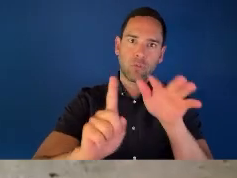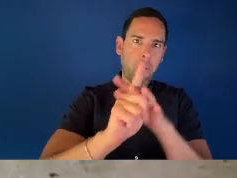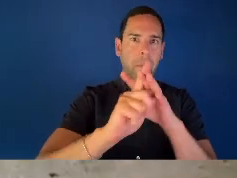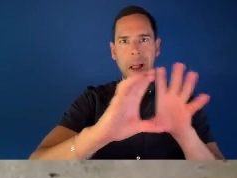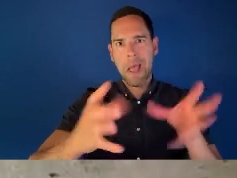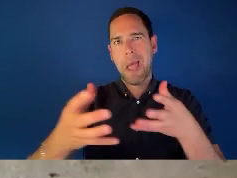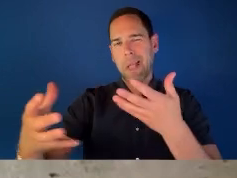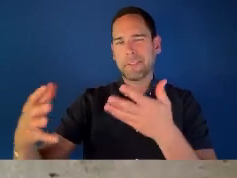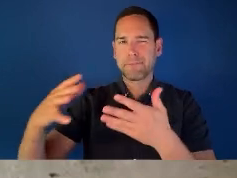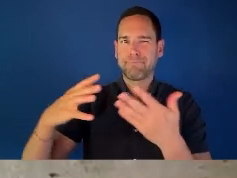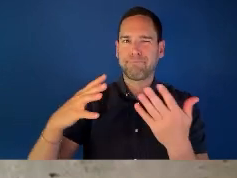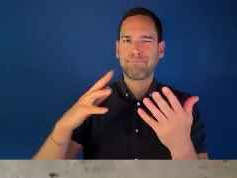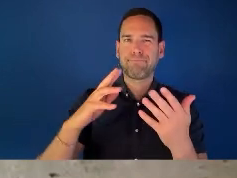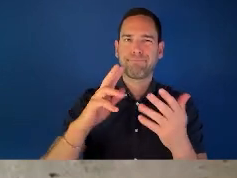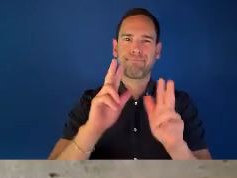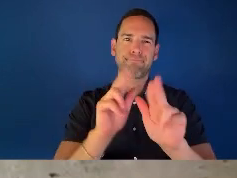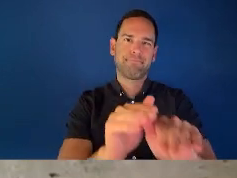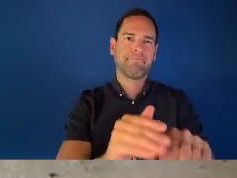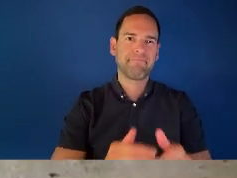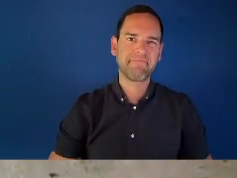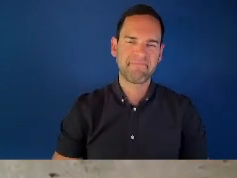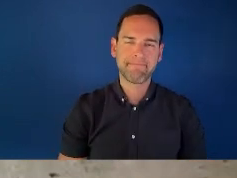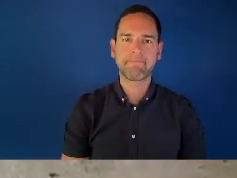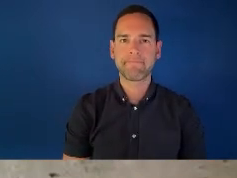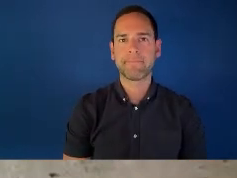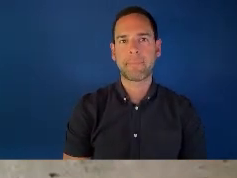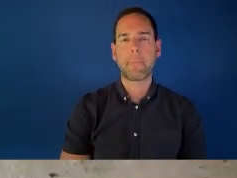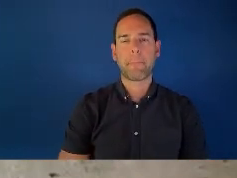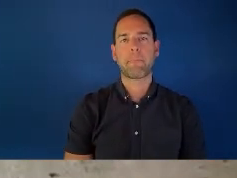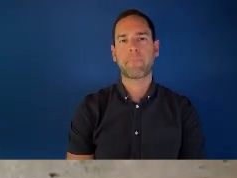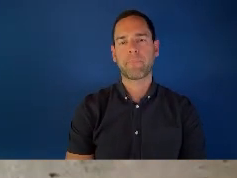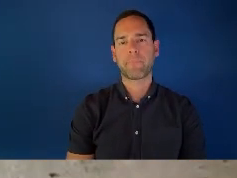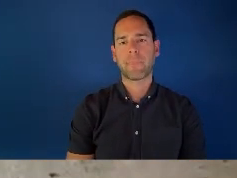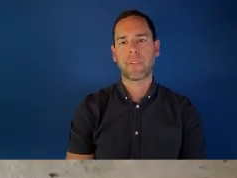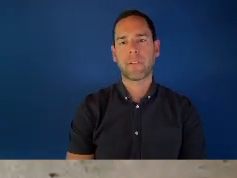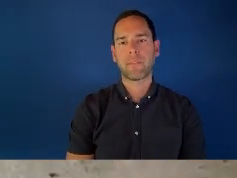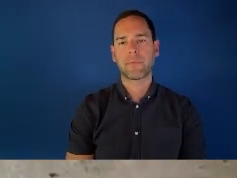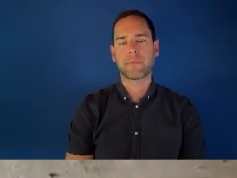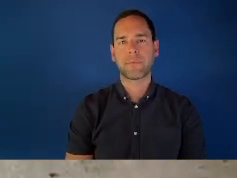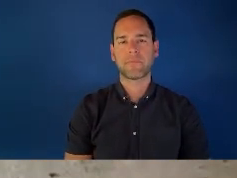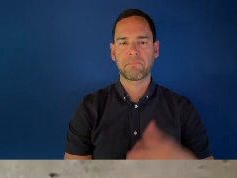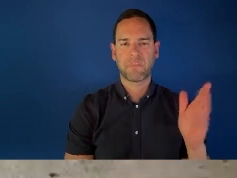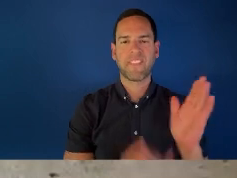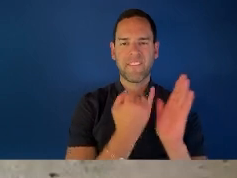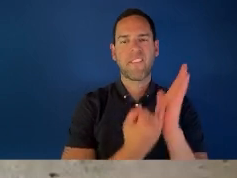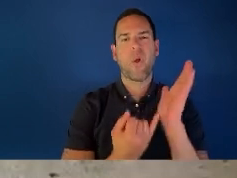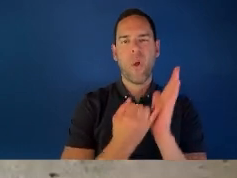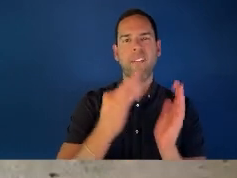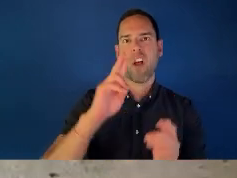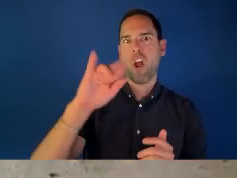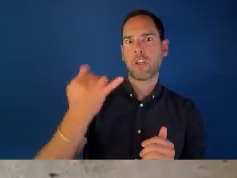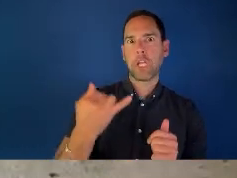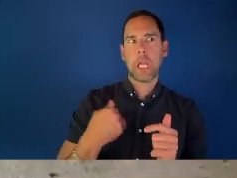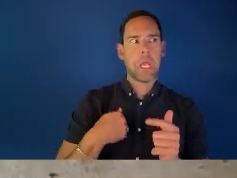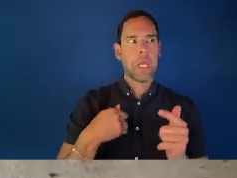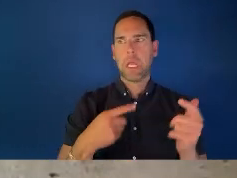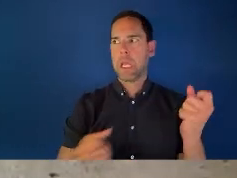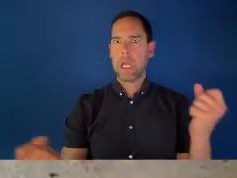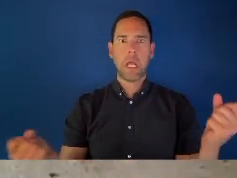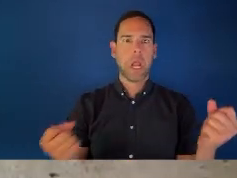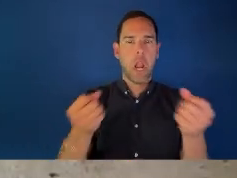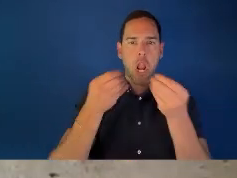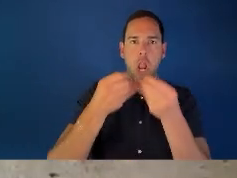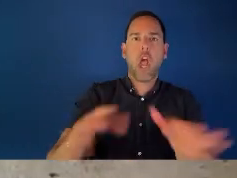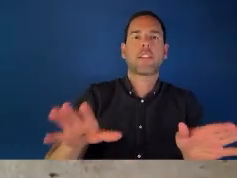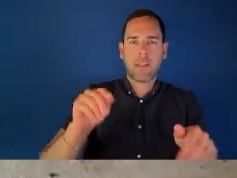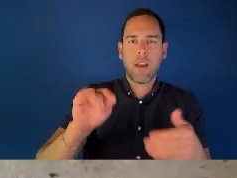I love school. I have always liked school a lot. My major is international studies, and then I have